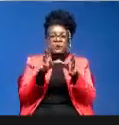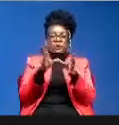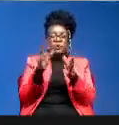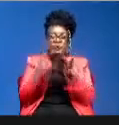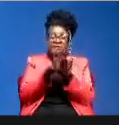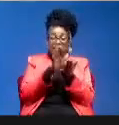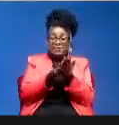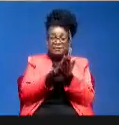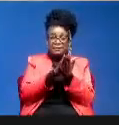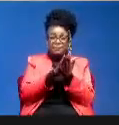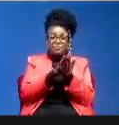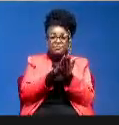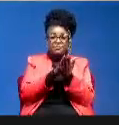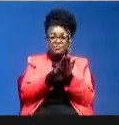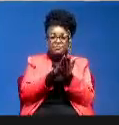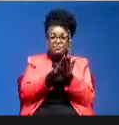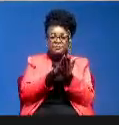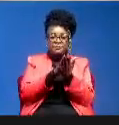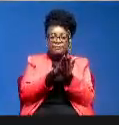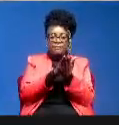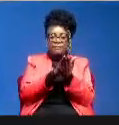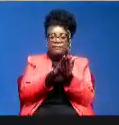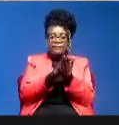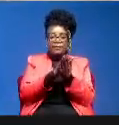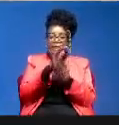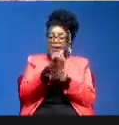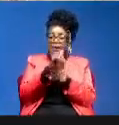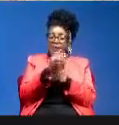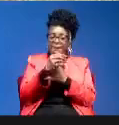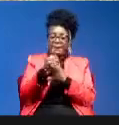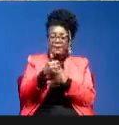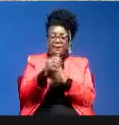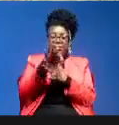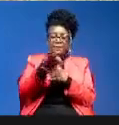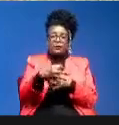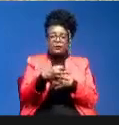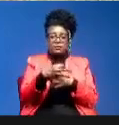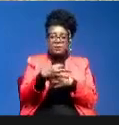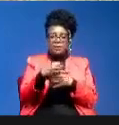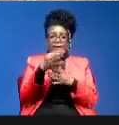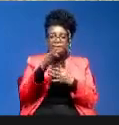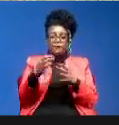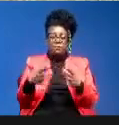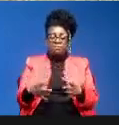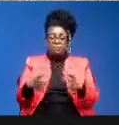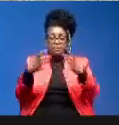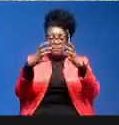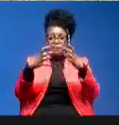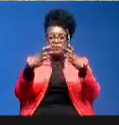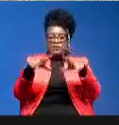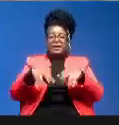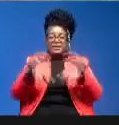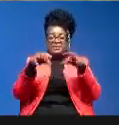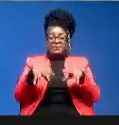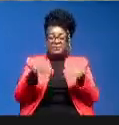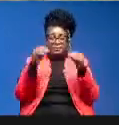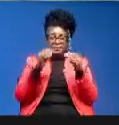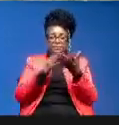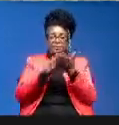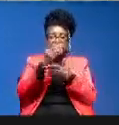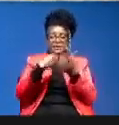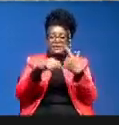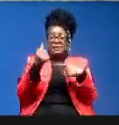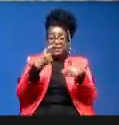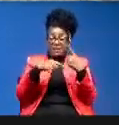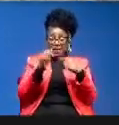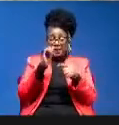for reseeding. The conservancy pays them 3,000 shillings for a single bag of the grass seeds. Through selling these